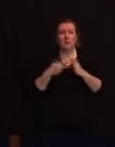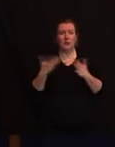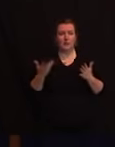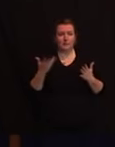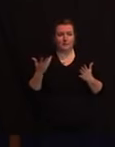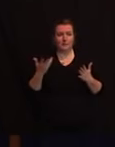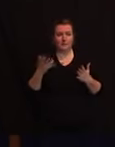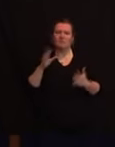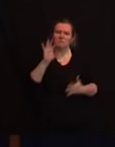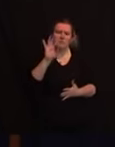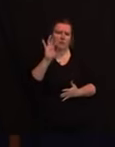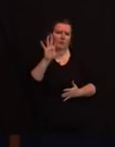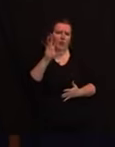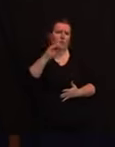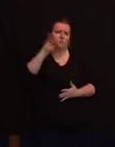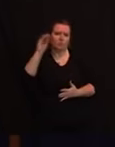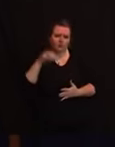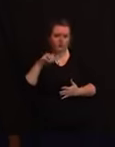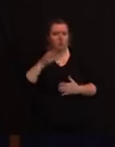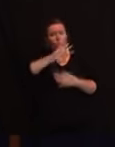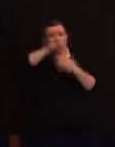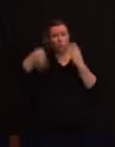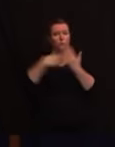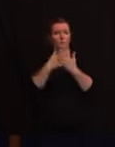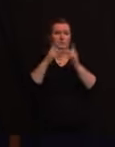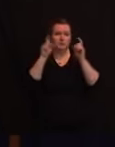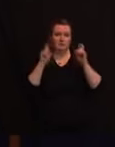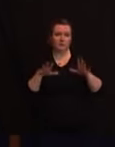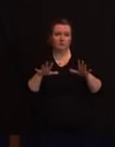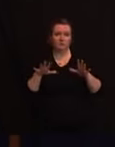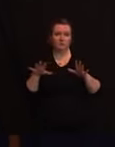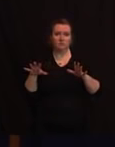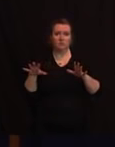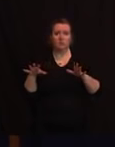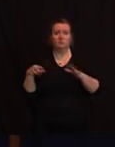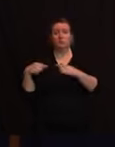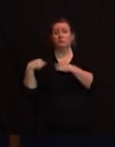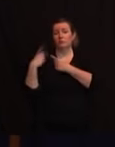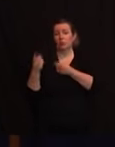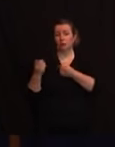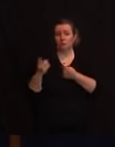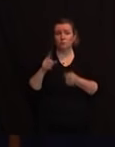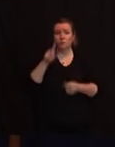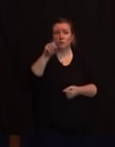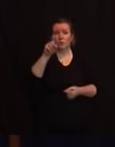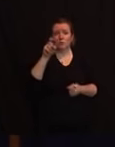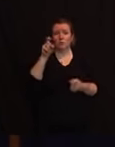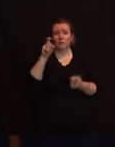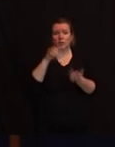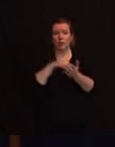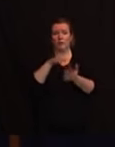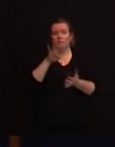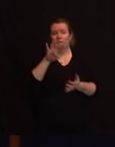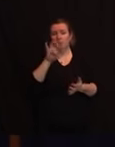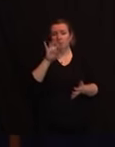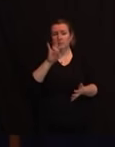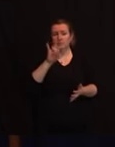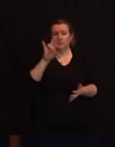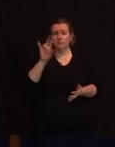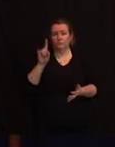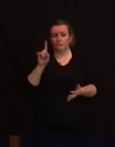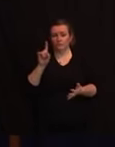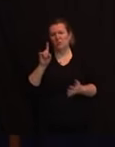New Jersey, 100,478 tests have been performed.